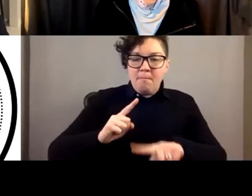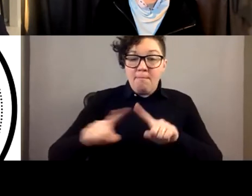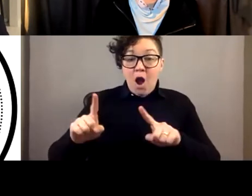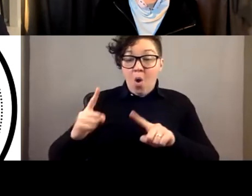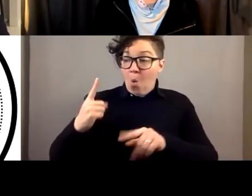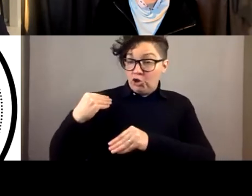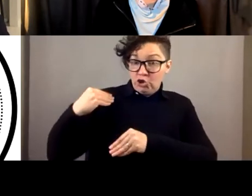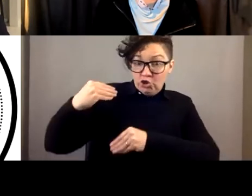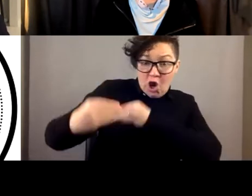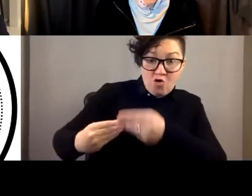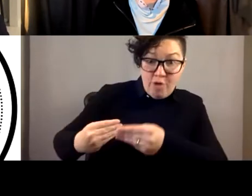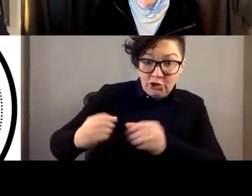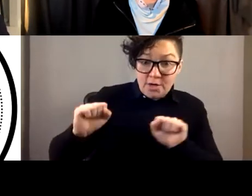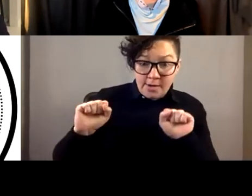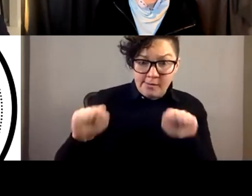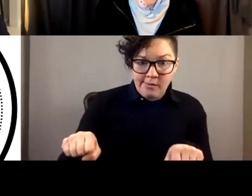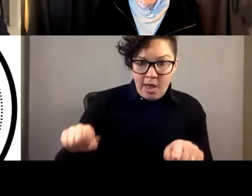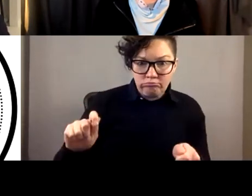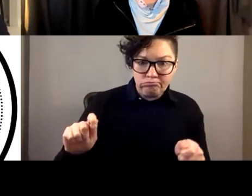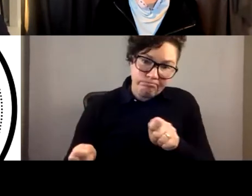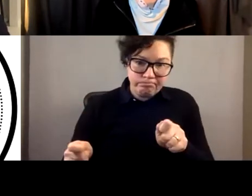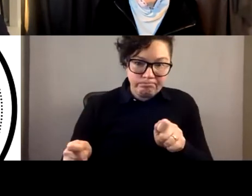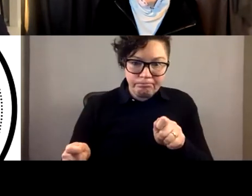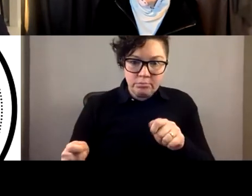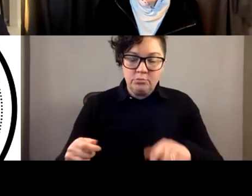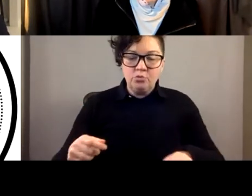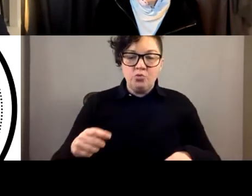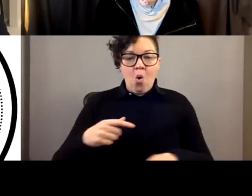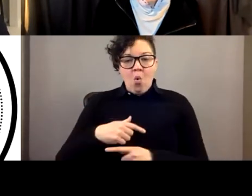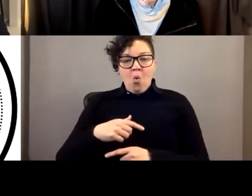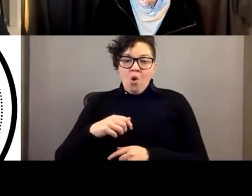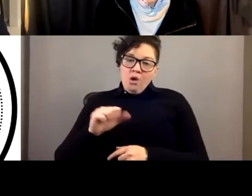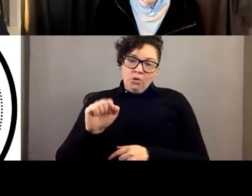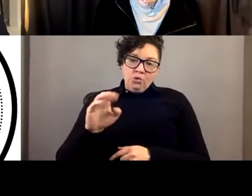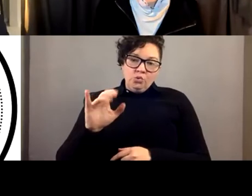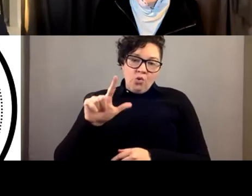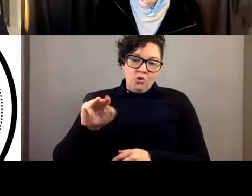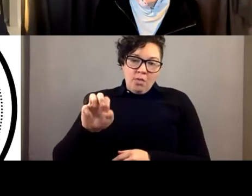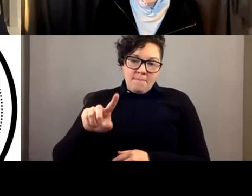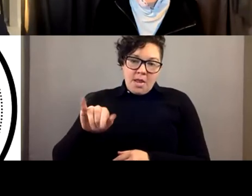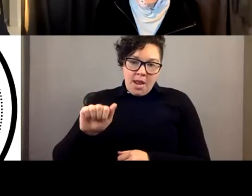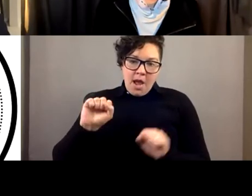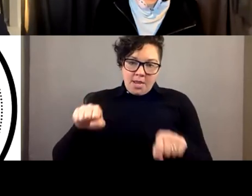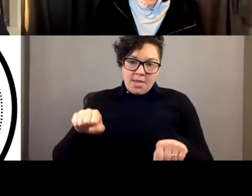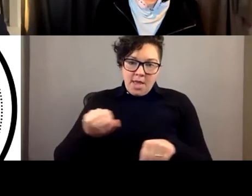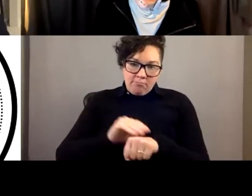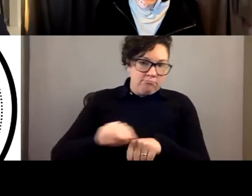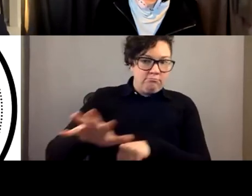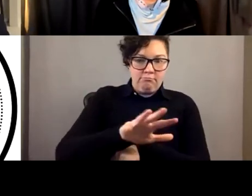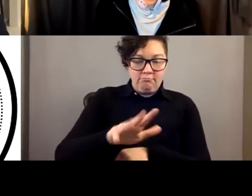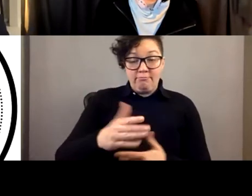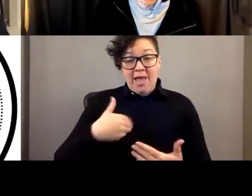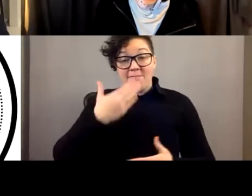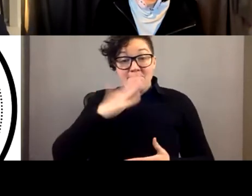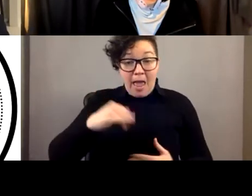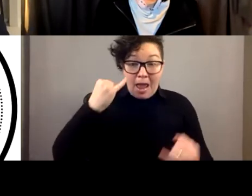right? So I do think social media can play a role in those things, just as bad ideas come out of social media, good ideas can come out and